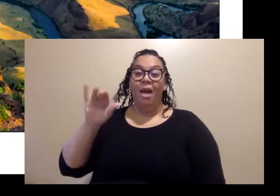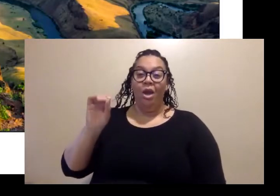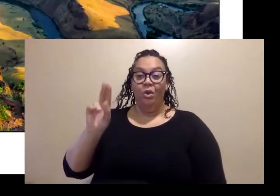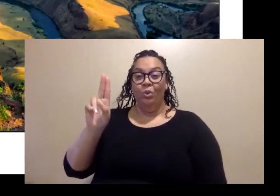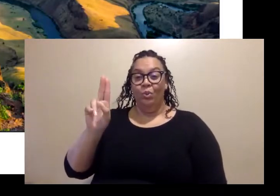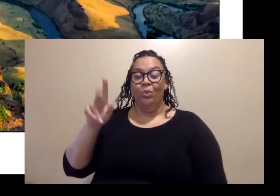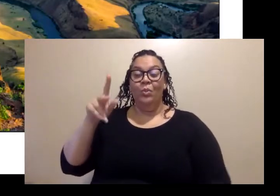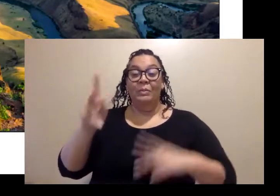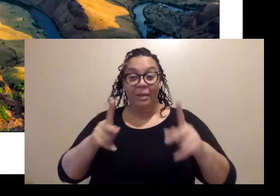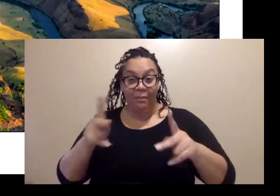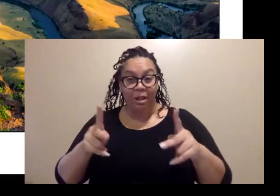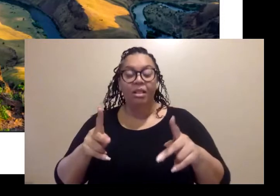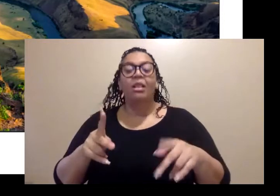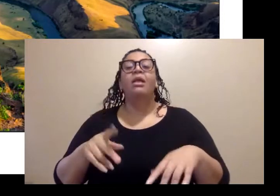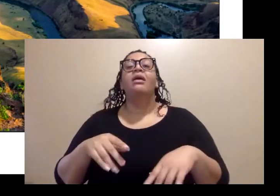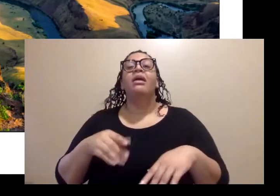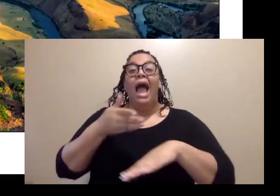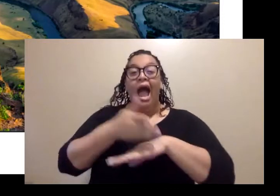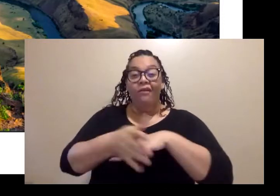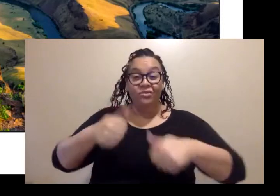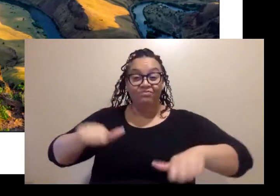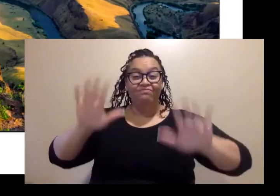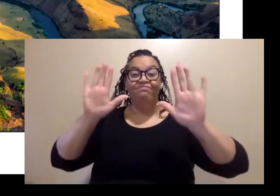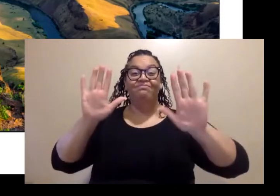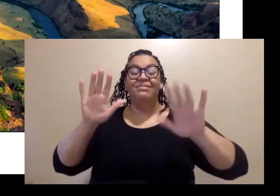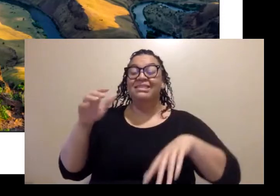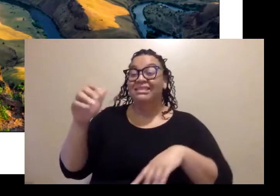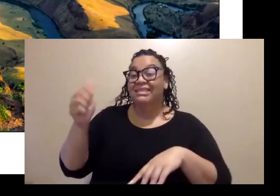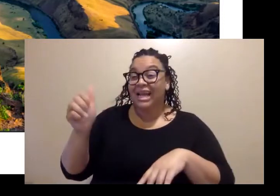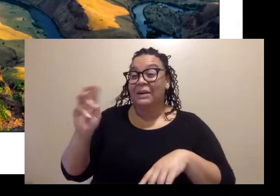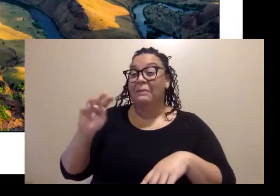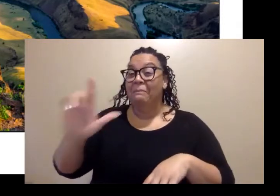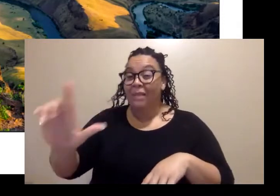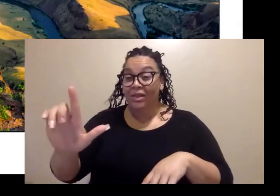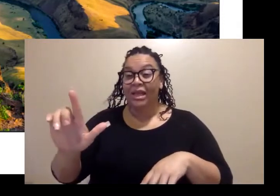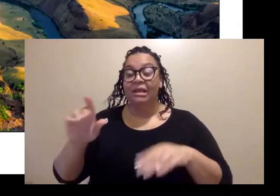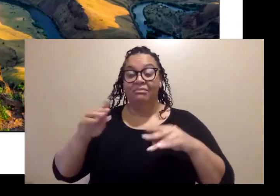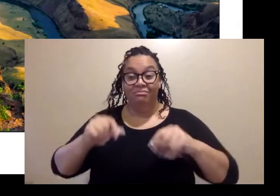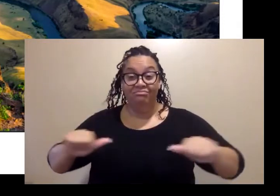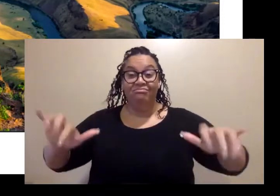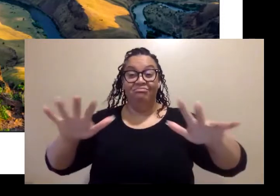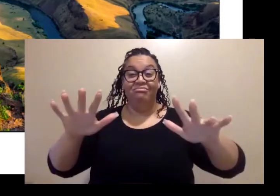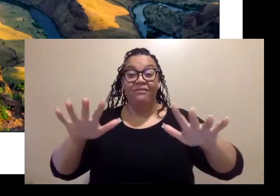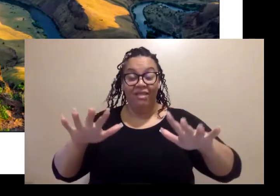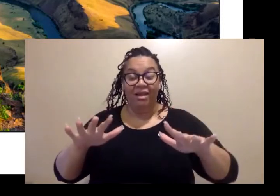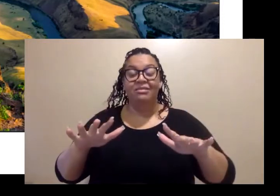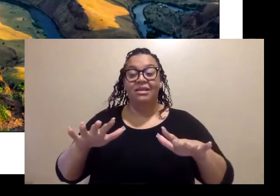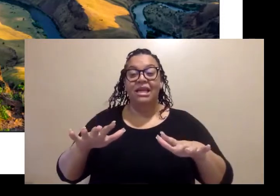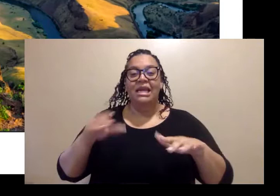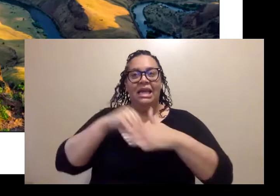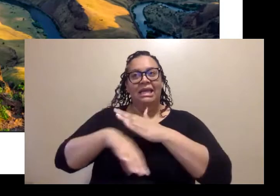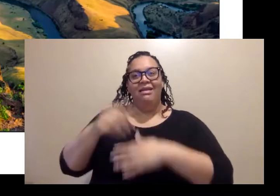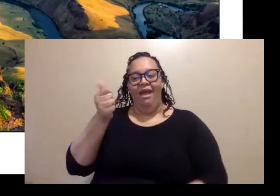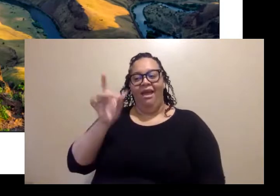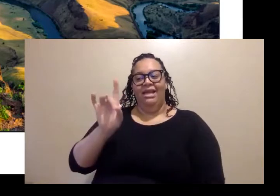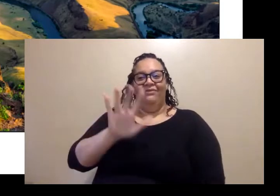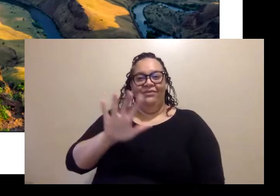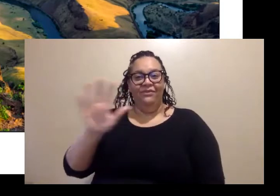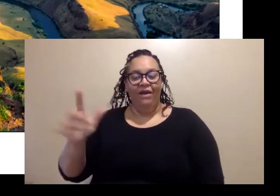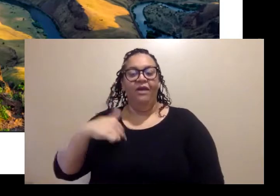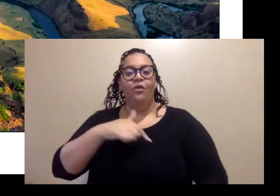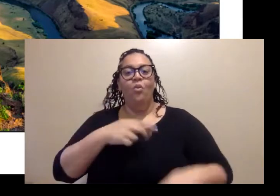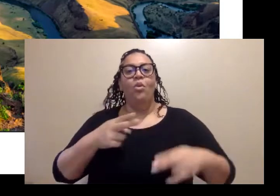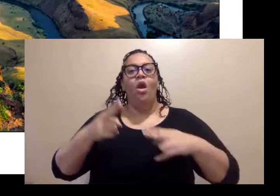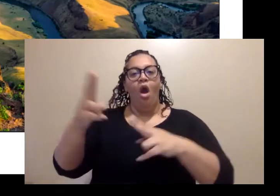people, after relinquishing about 10 million acres of land to the colonizers back in 1855. We honor the